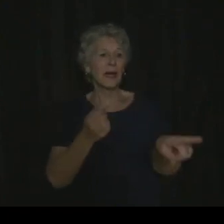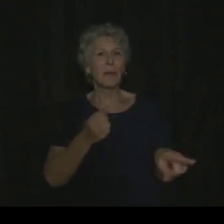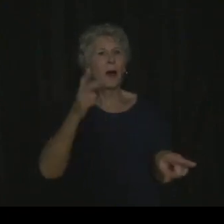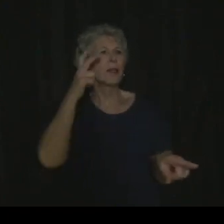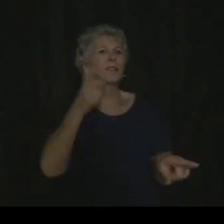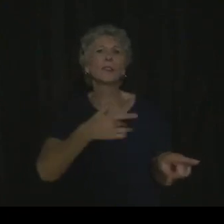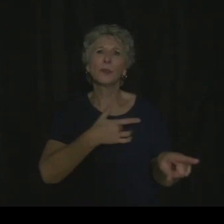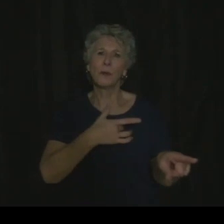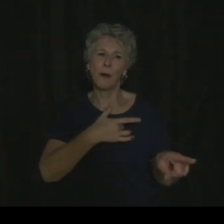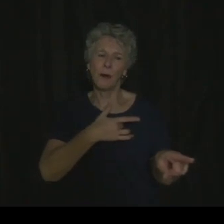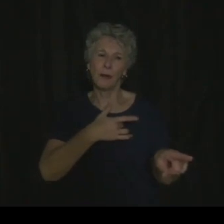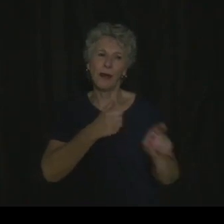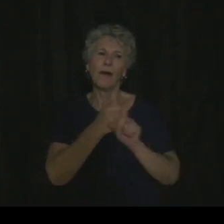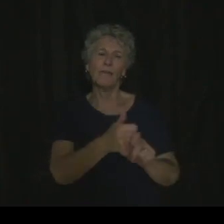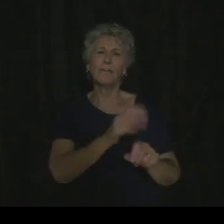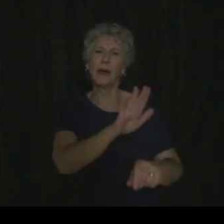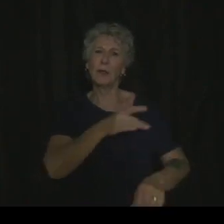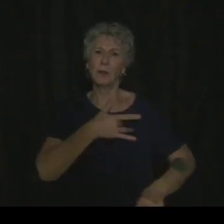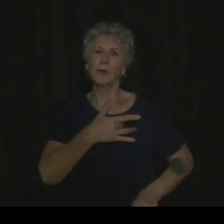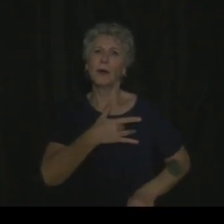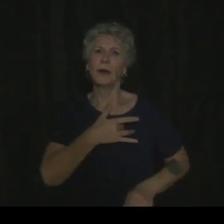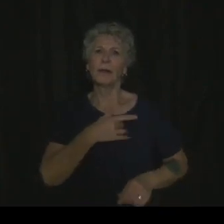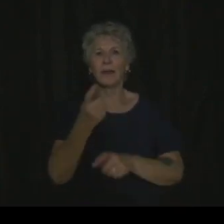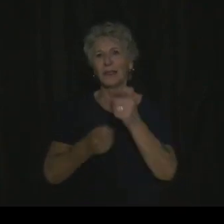heart rather than to their creator.